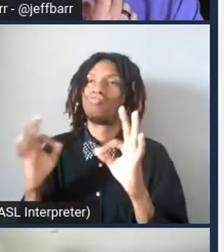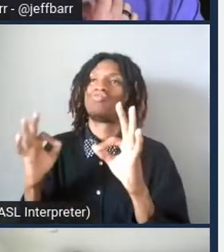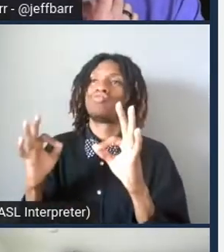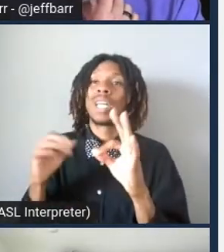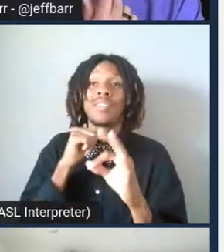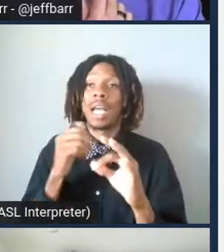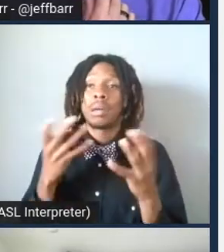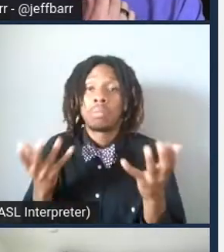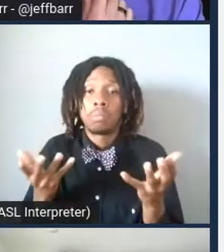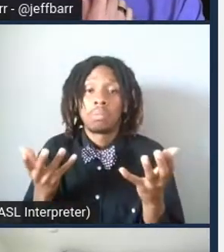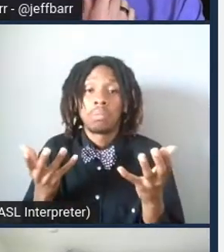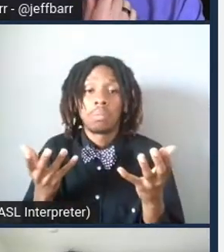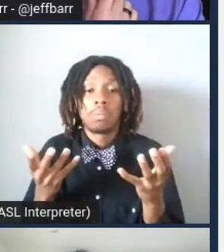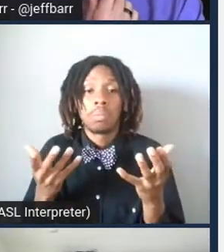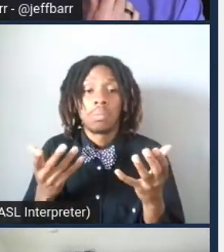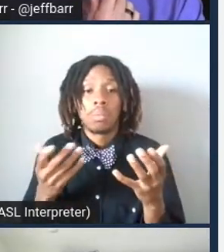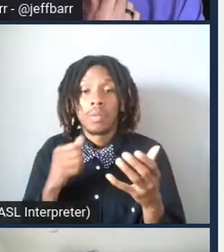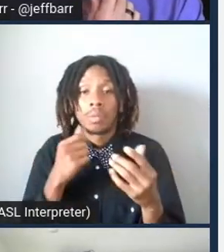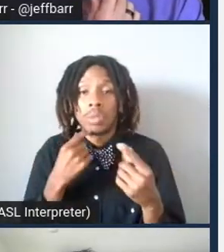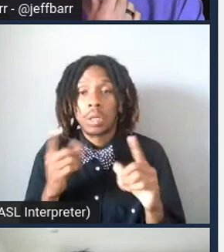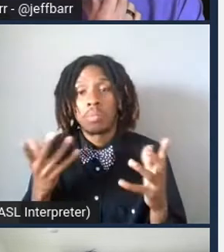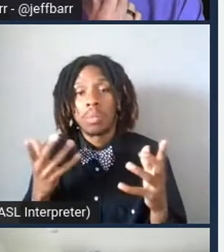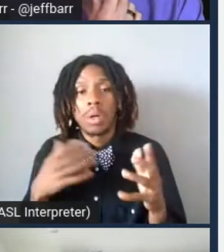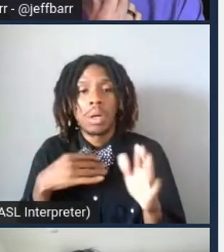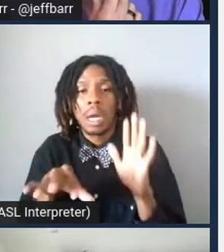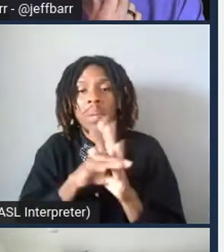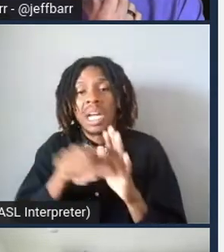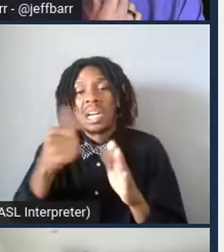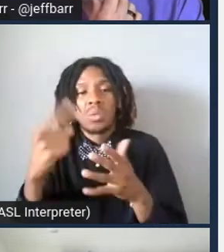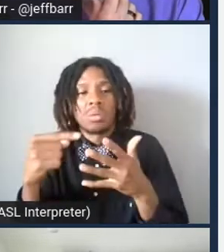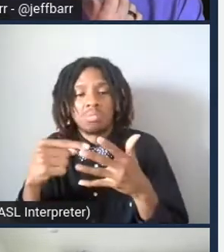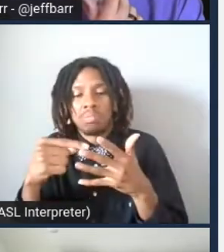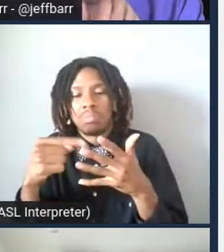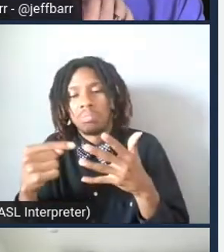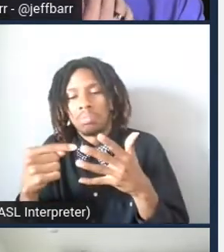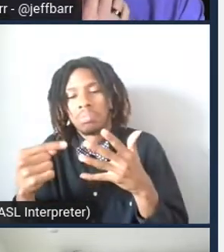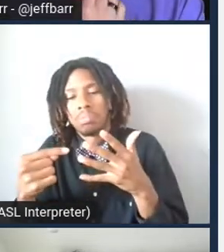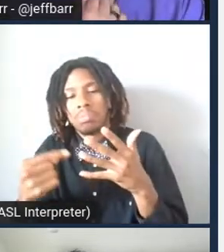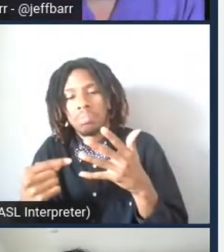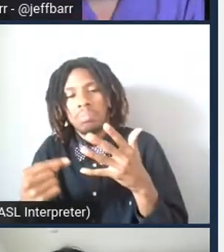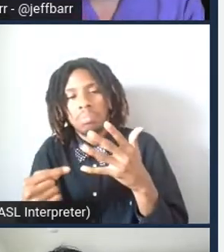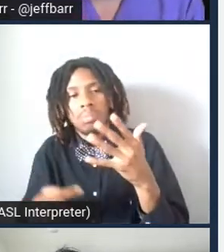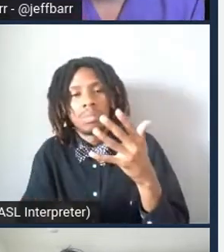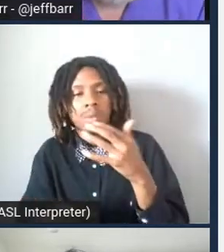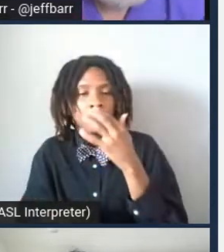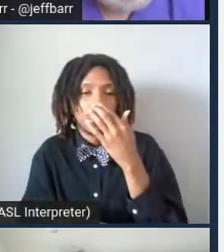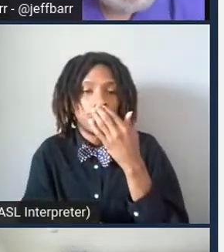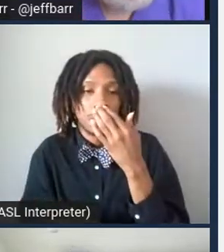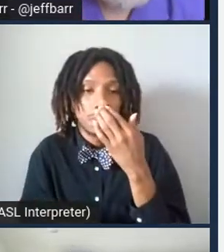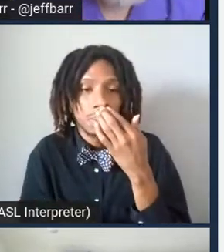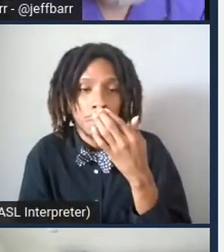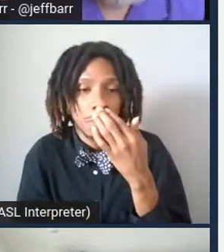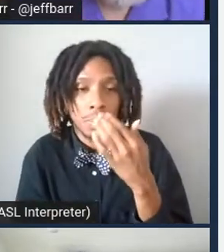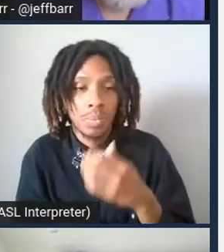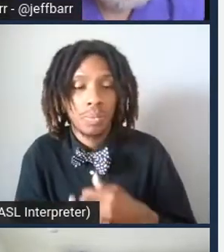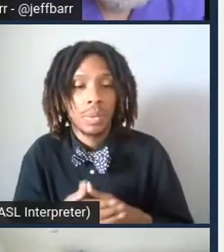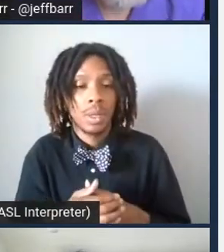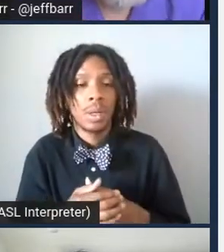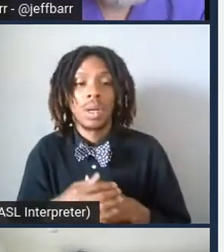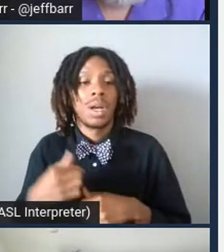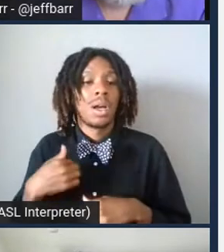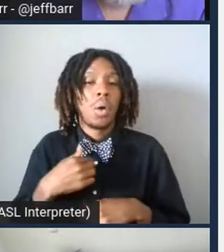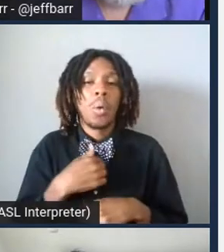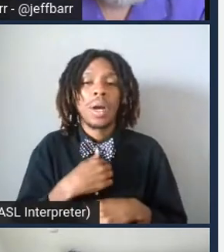it's not, if it doesn't succeed, then we pick another endpoint and cycle through the list of endpoints there. We don't